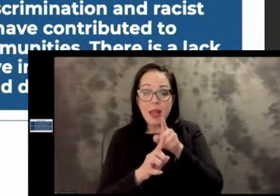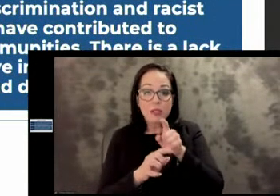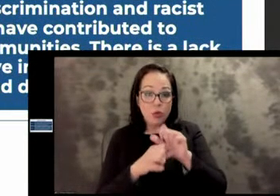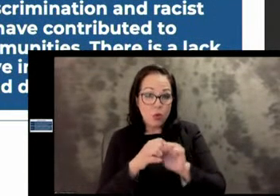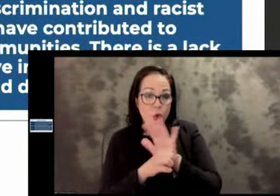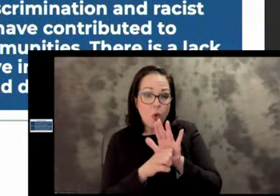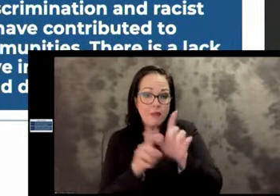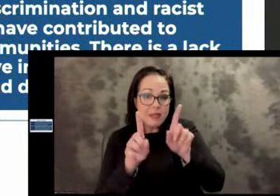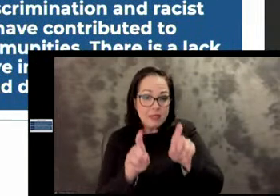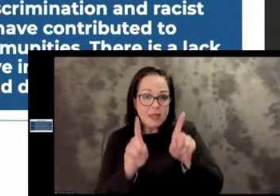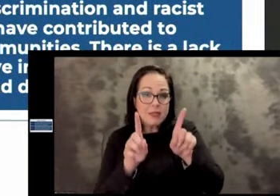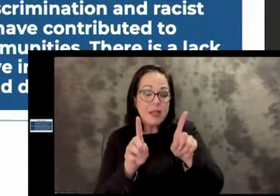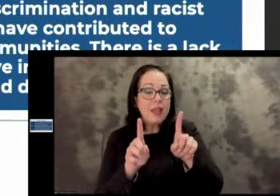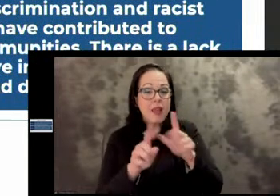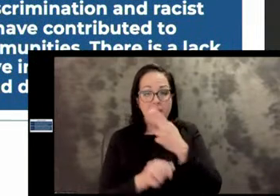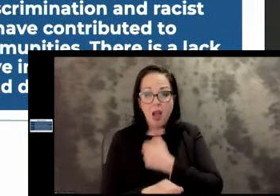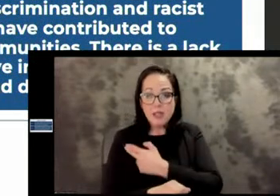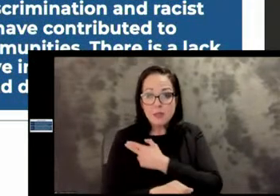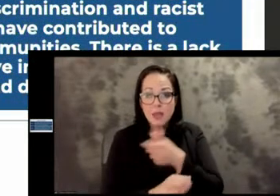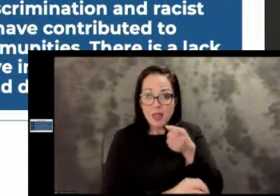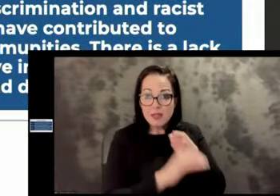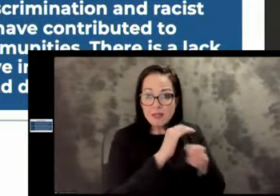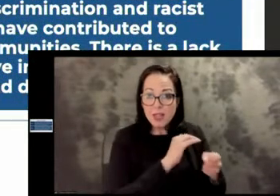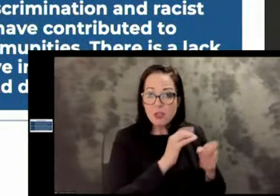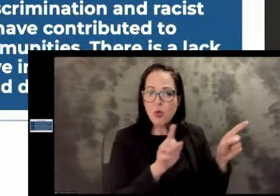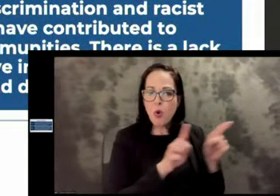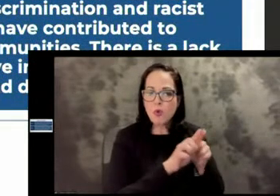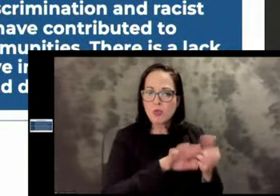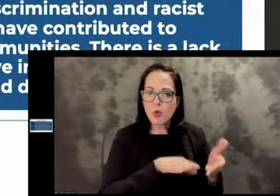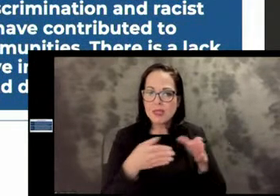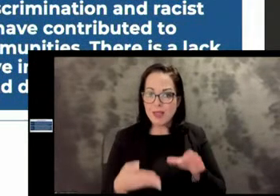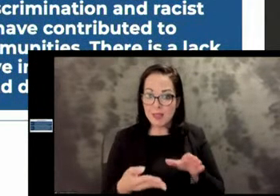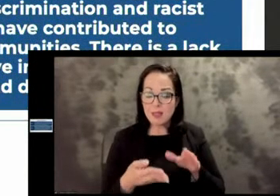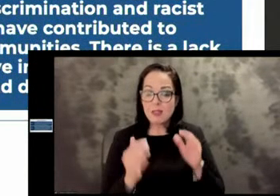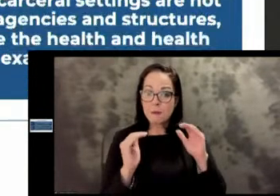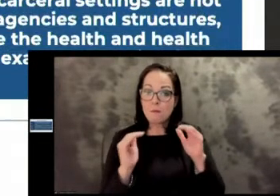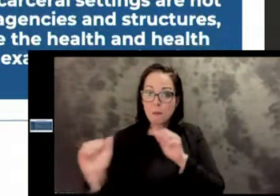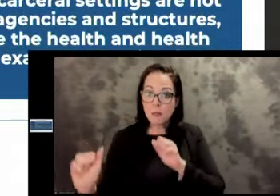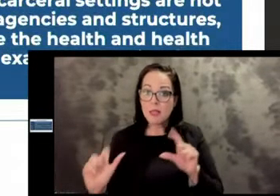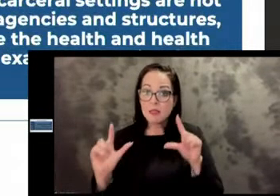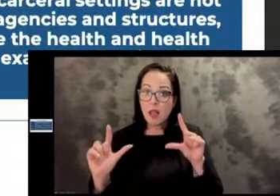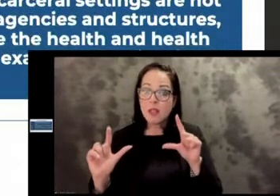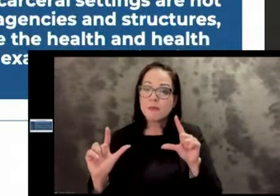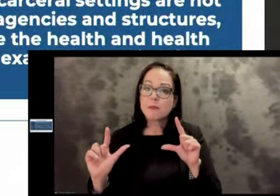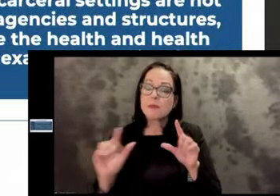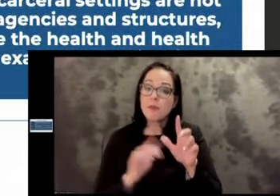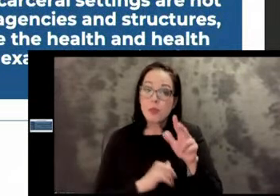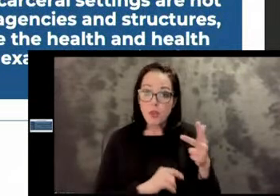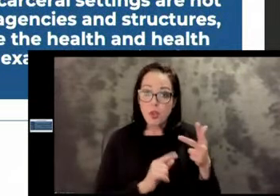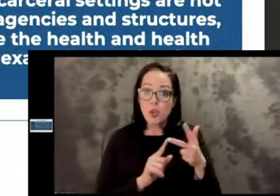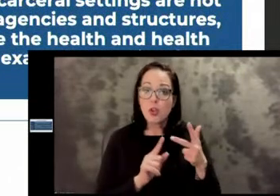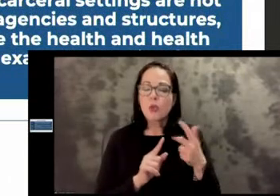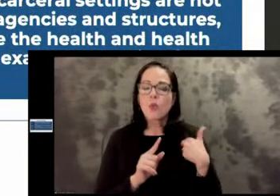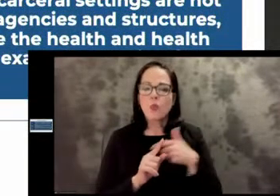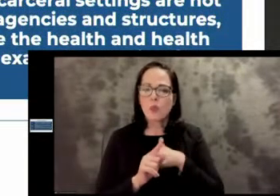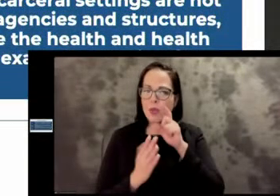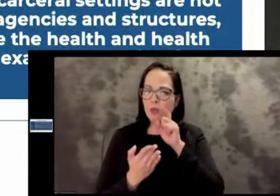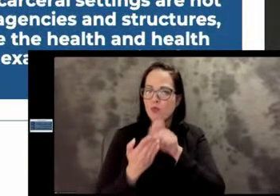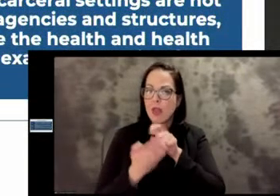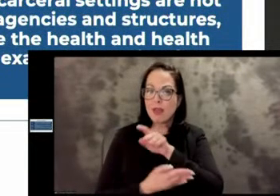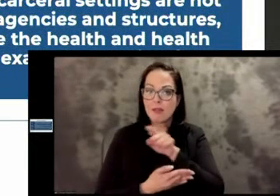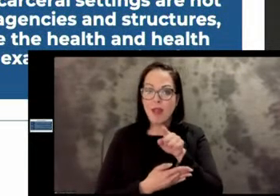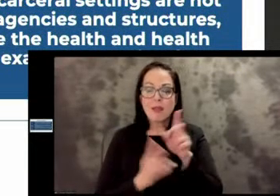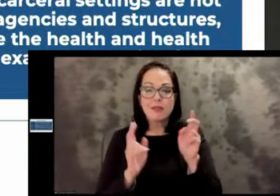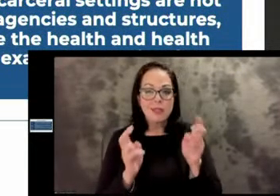testing, hospitalizations, and deaths. Next slide. Third, we recognize the issue